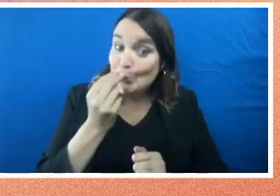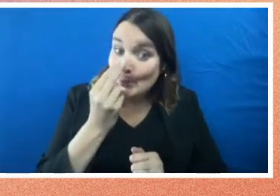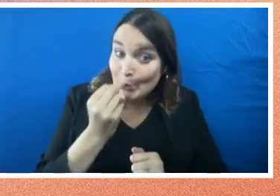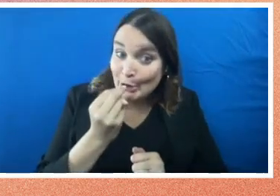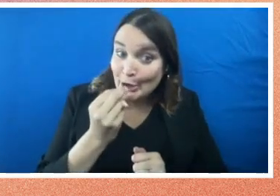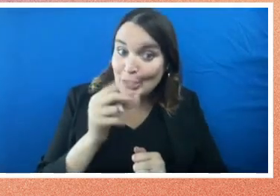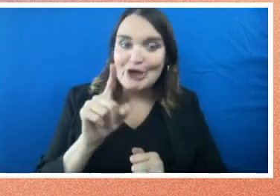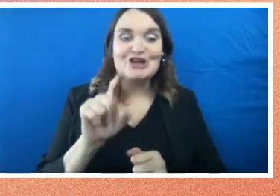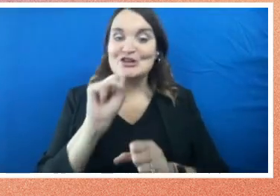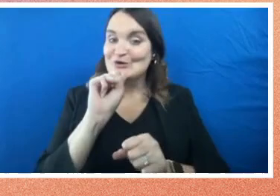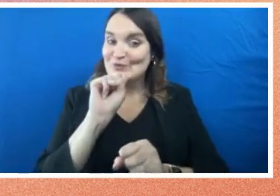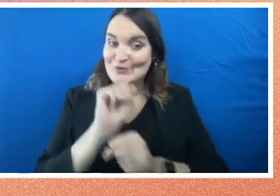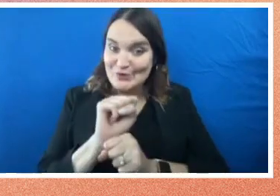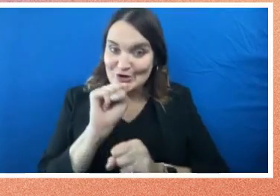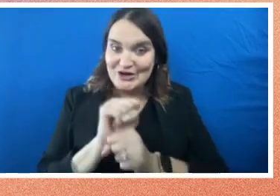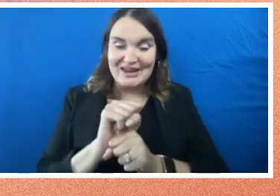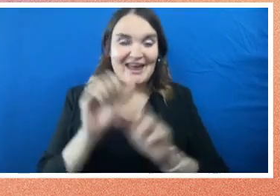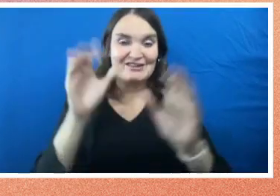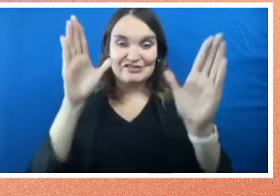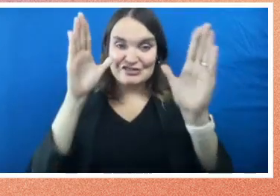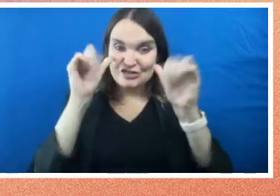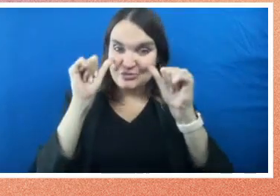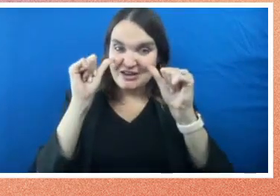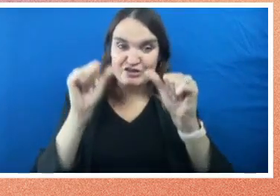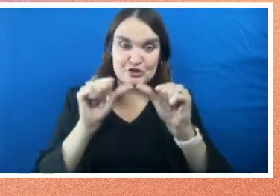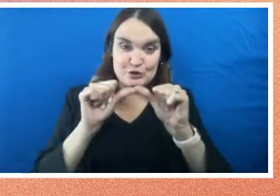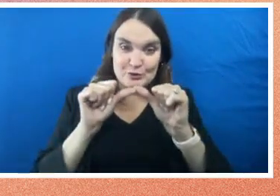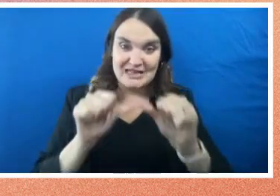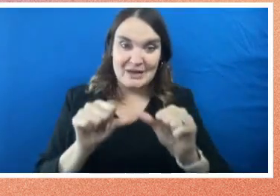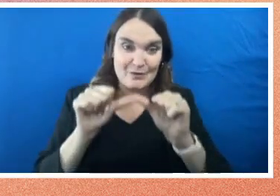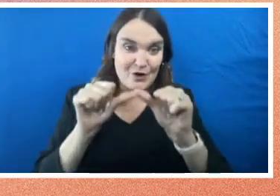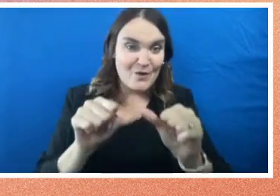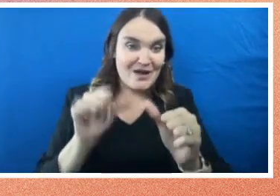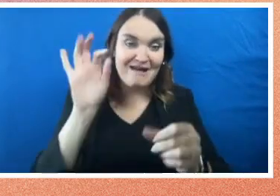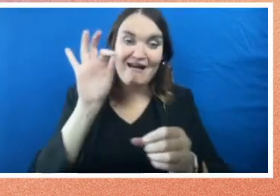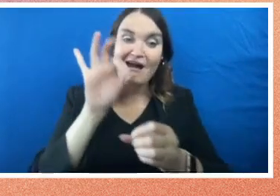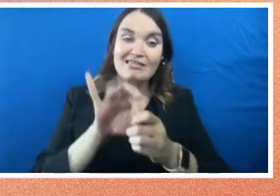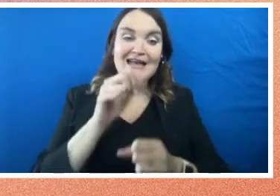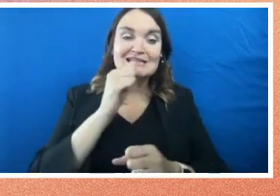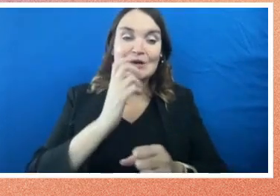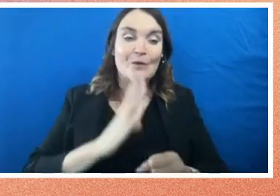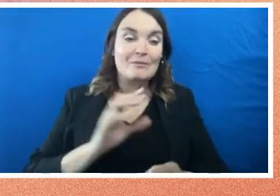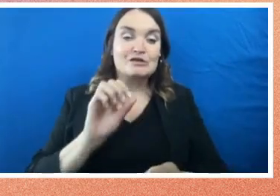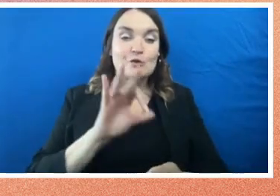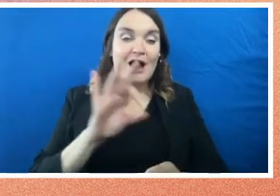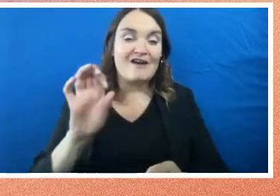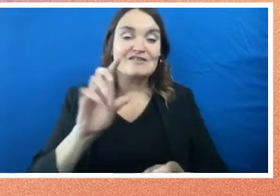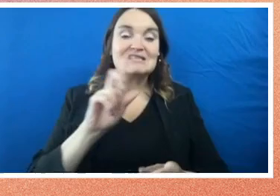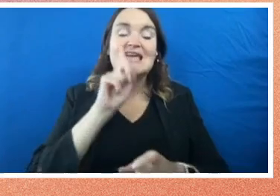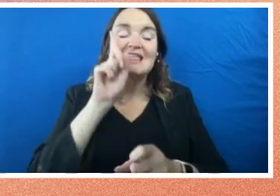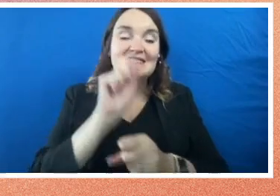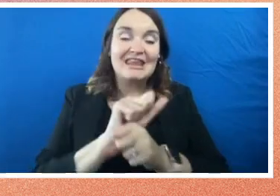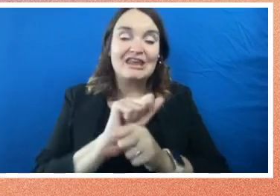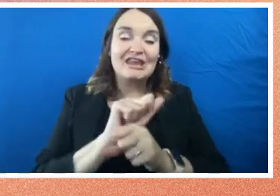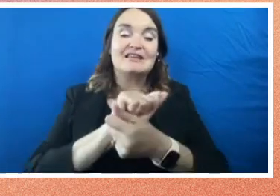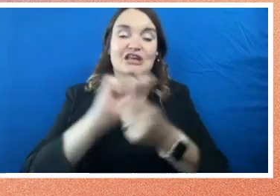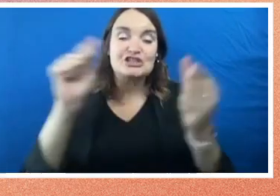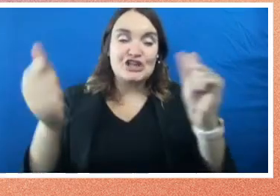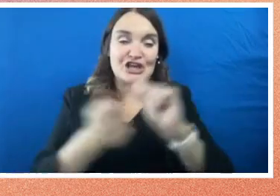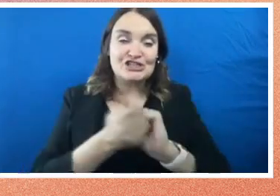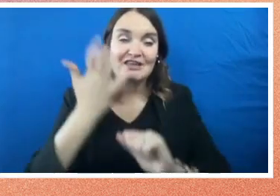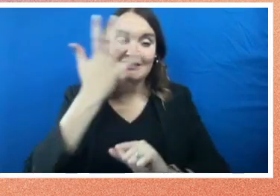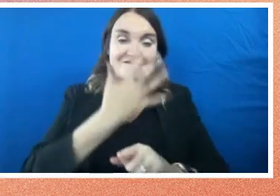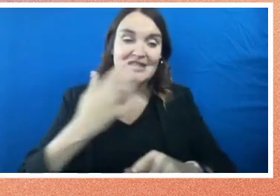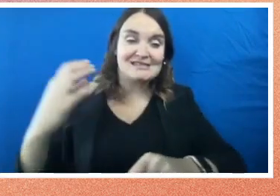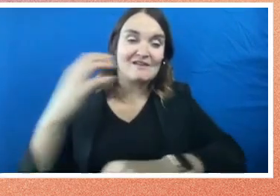and determination to keep going, electing women to office and literally changing the face of power in this country, in spite